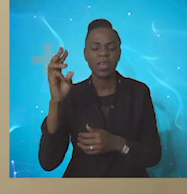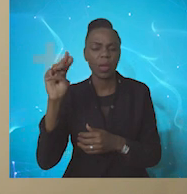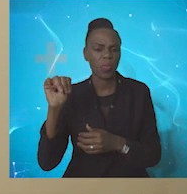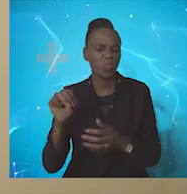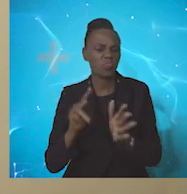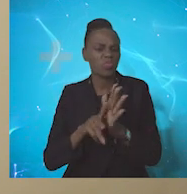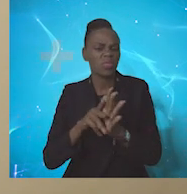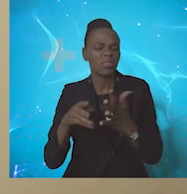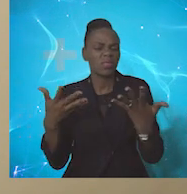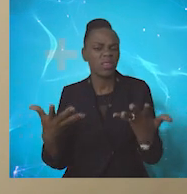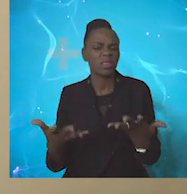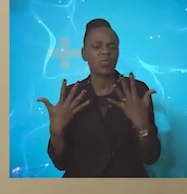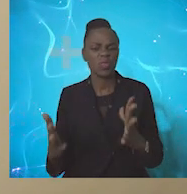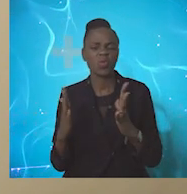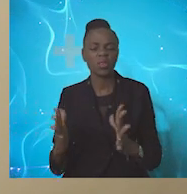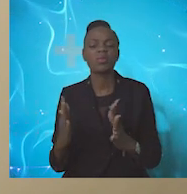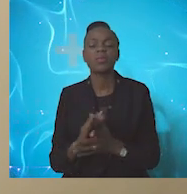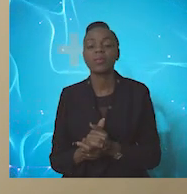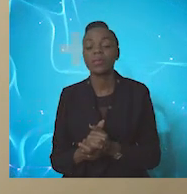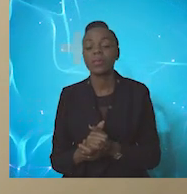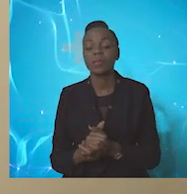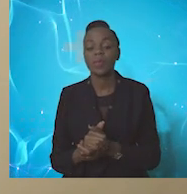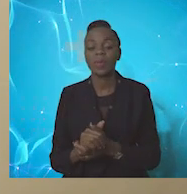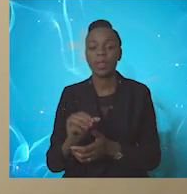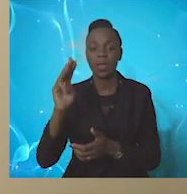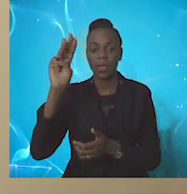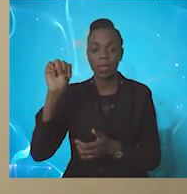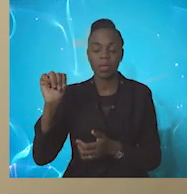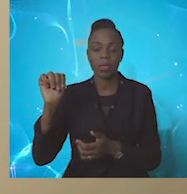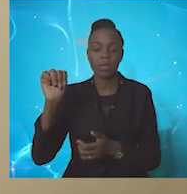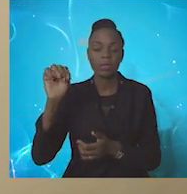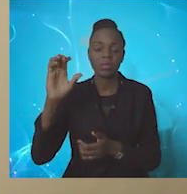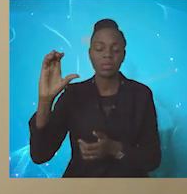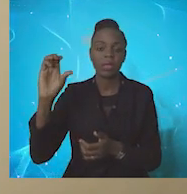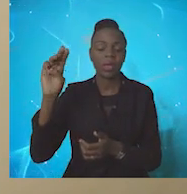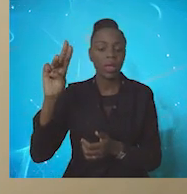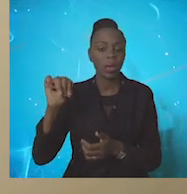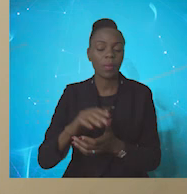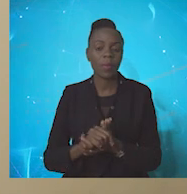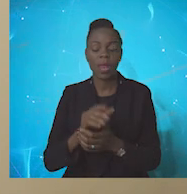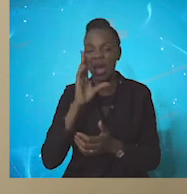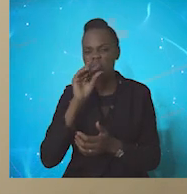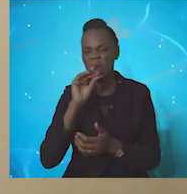magamaga? So ShareCM, njambe kunena ndi mawodula,